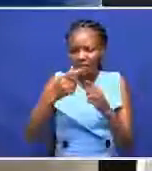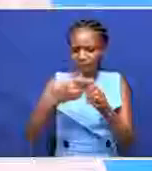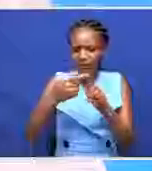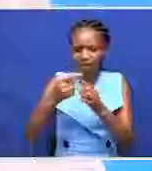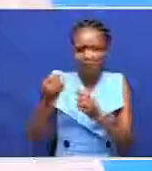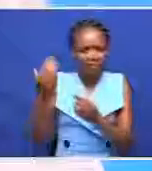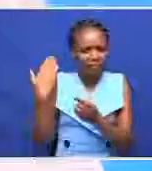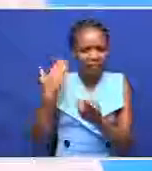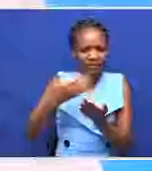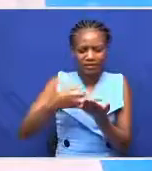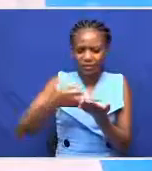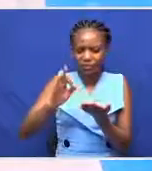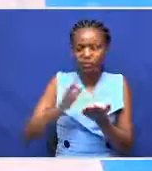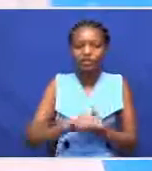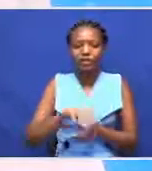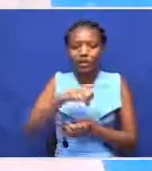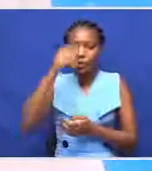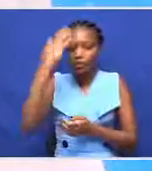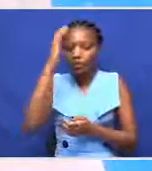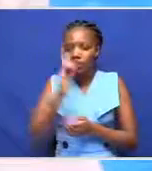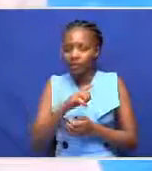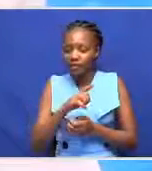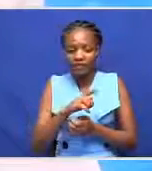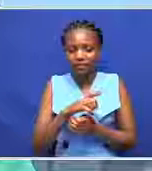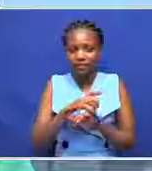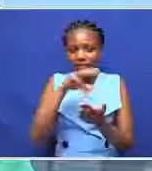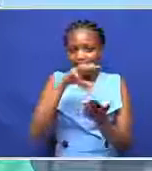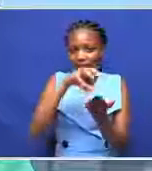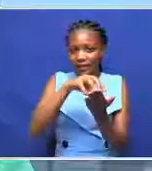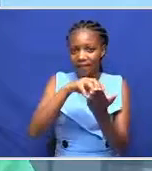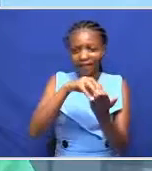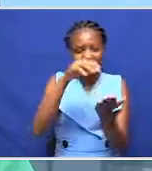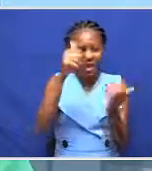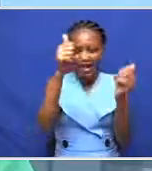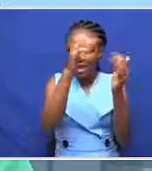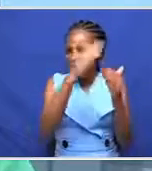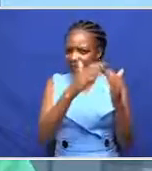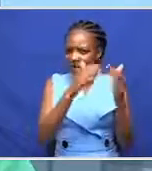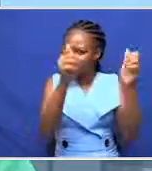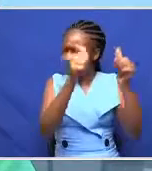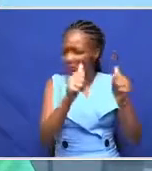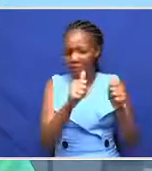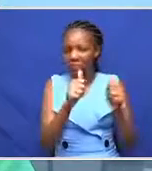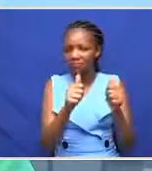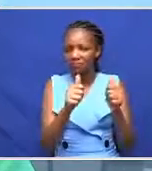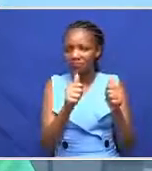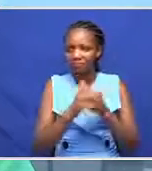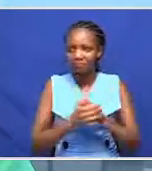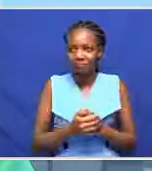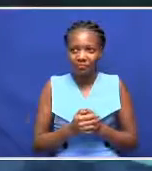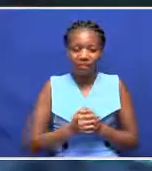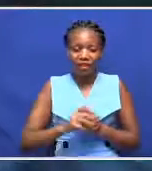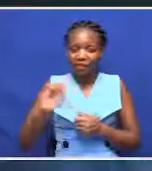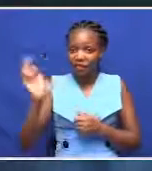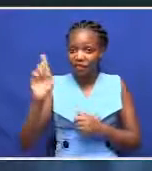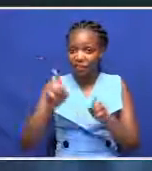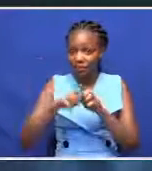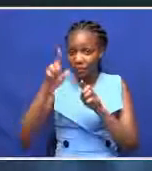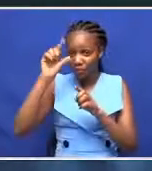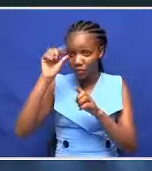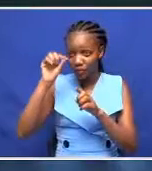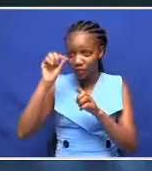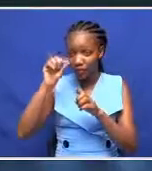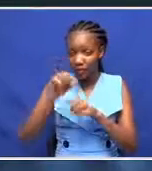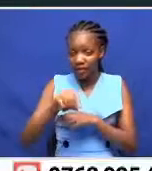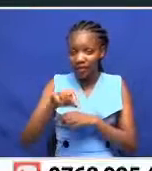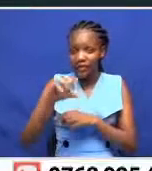weeks. We are well aware that our curve has not yet flattened. I think the worst is behind us, at least for Nairobi and Mombasa. According to